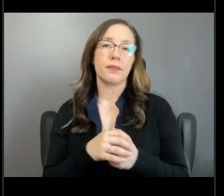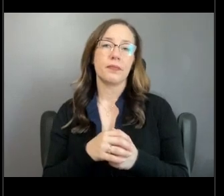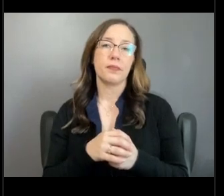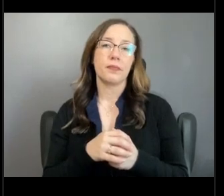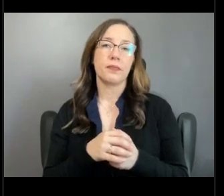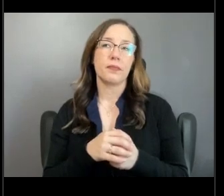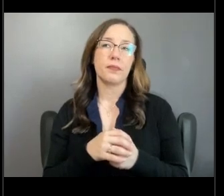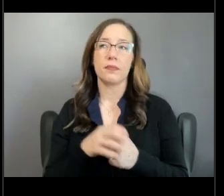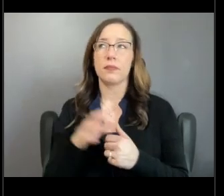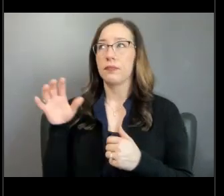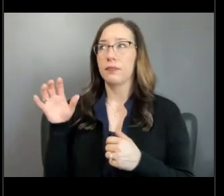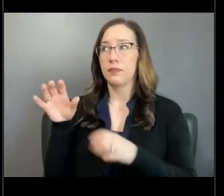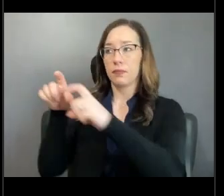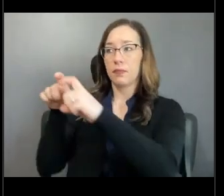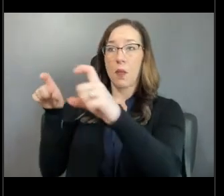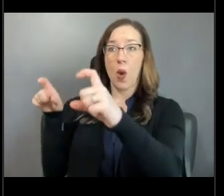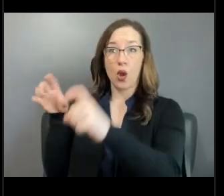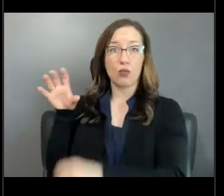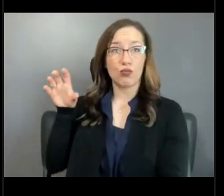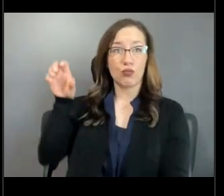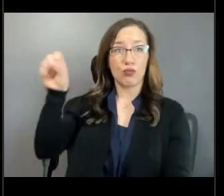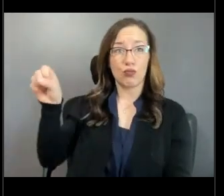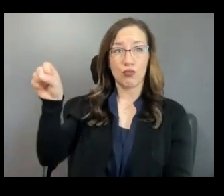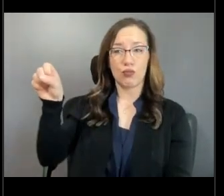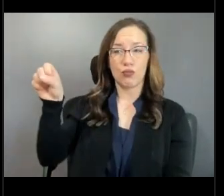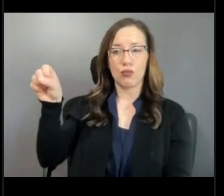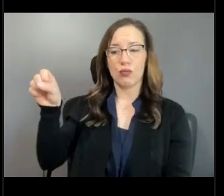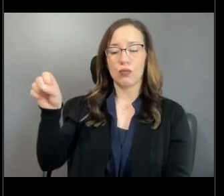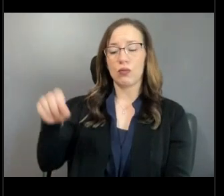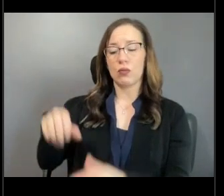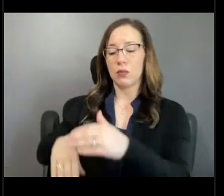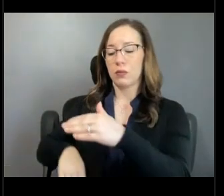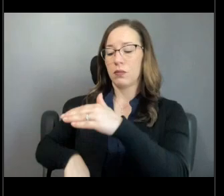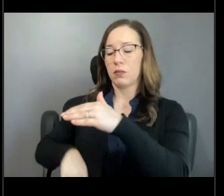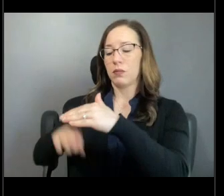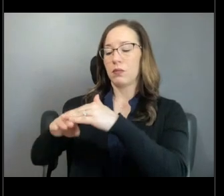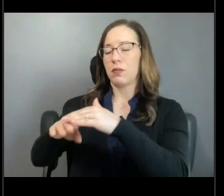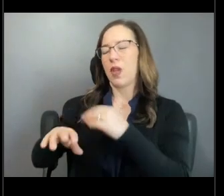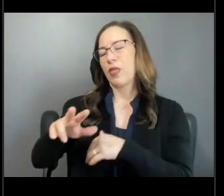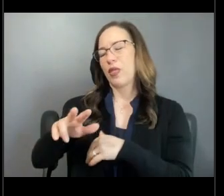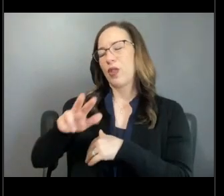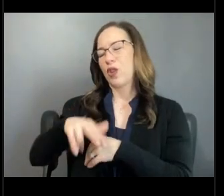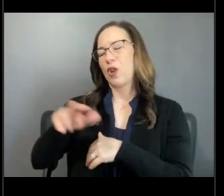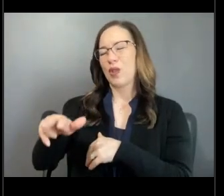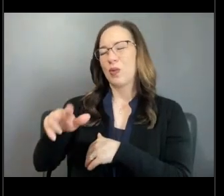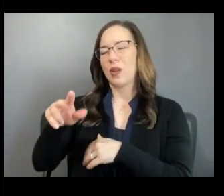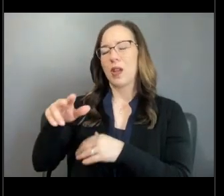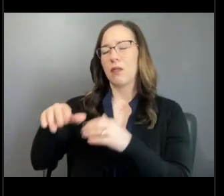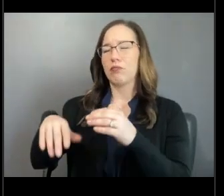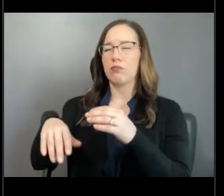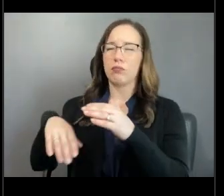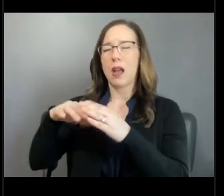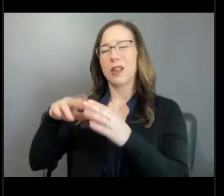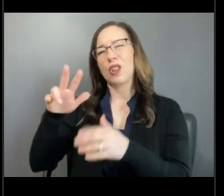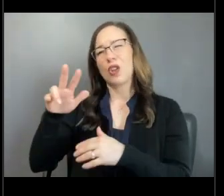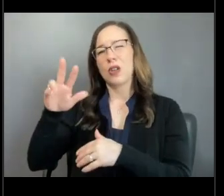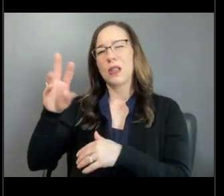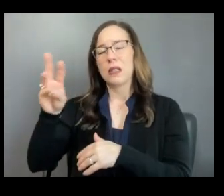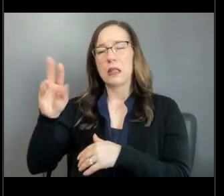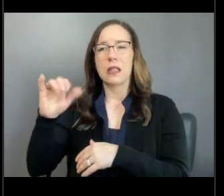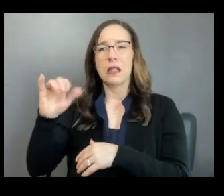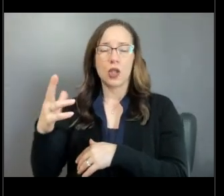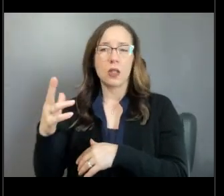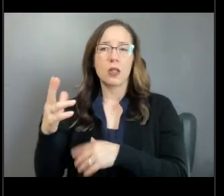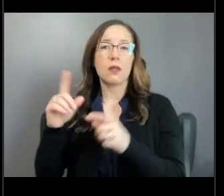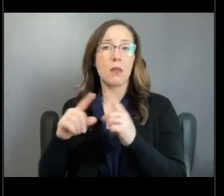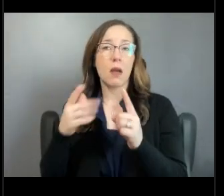Grab bars must be mounted between 33 inches and 36 inches, but it is